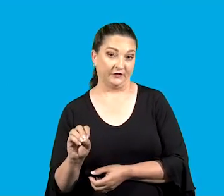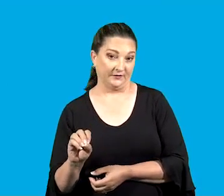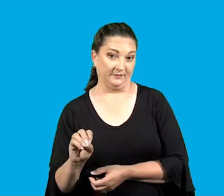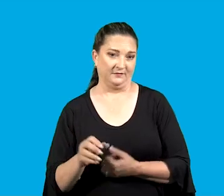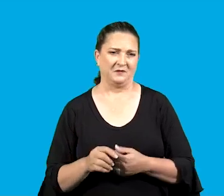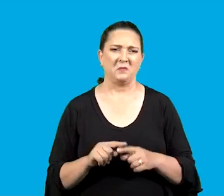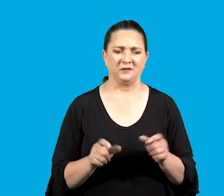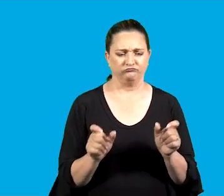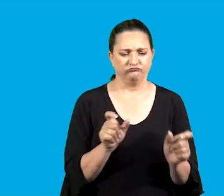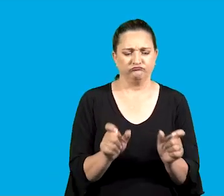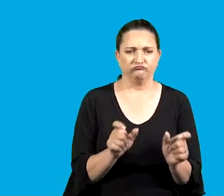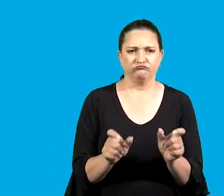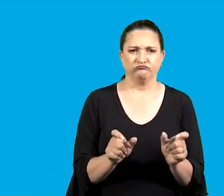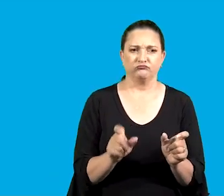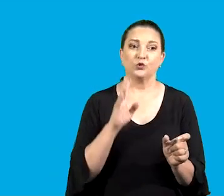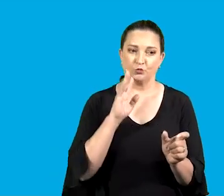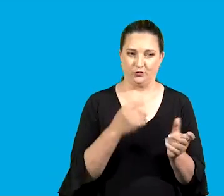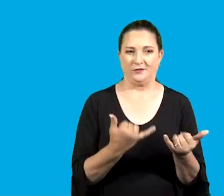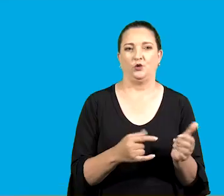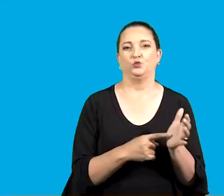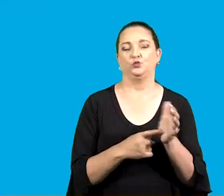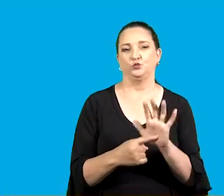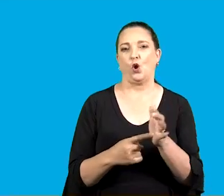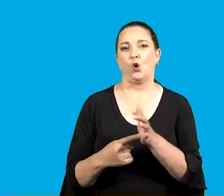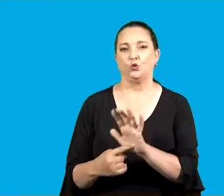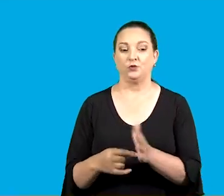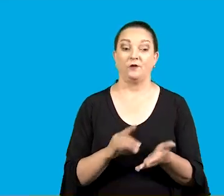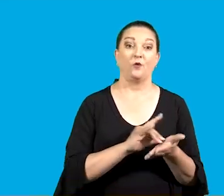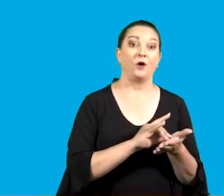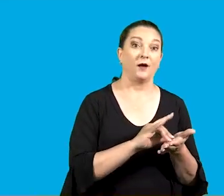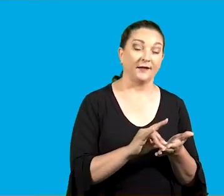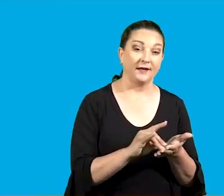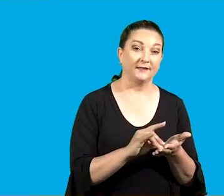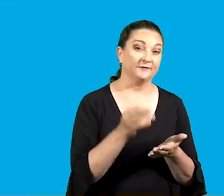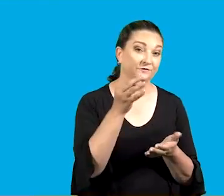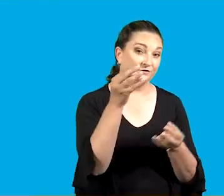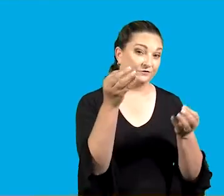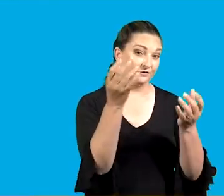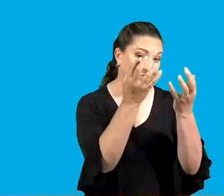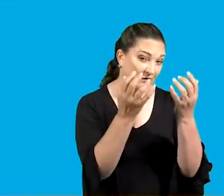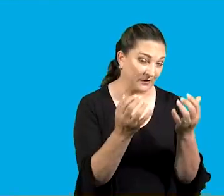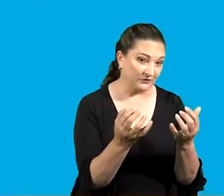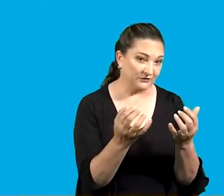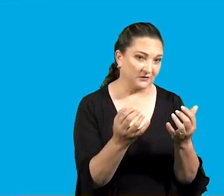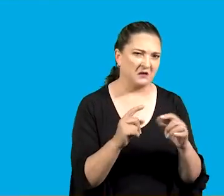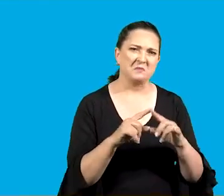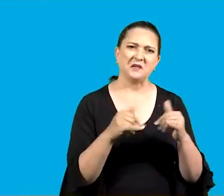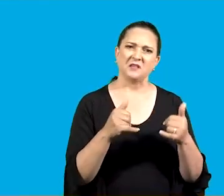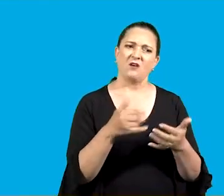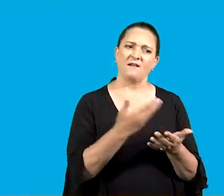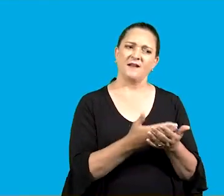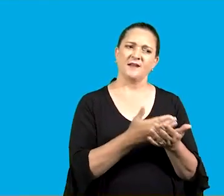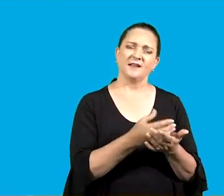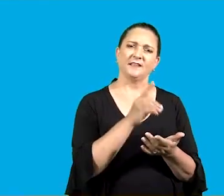5,672,250. Remember, these amounts will be shown now in the cash budget. This is how you can do the debtors collection